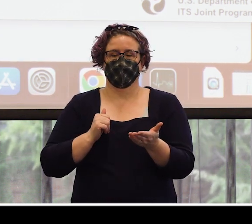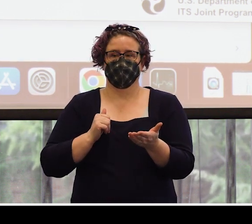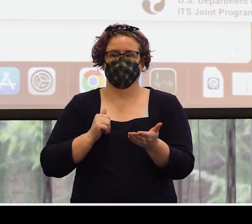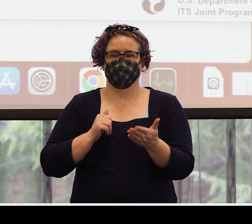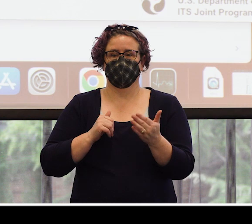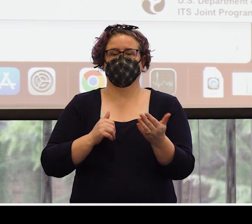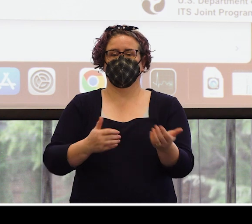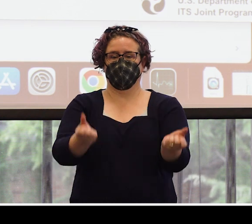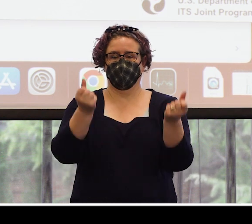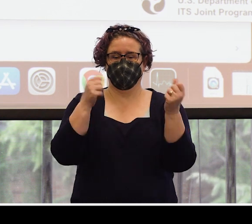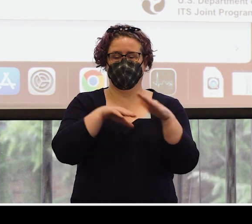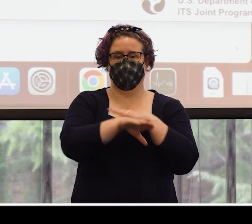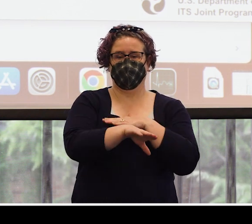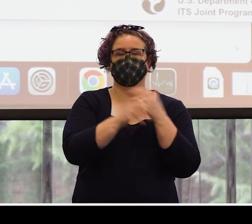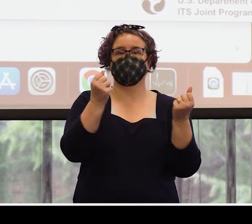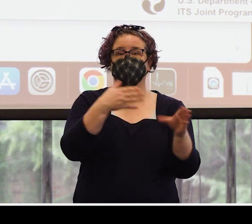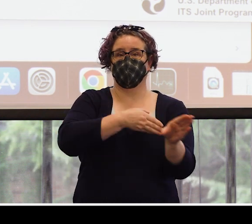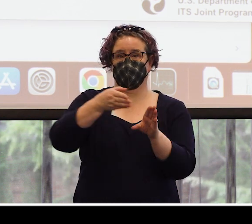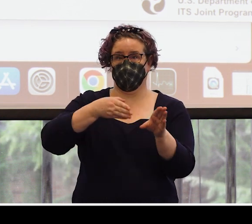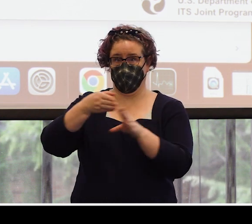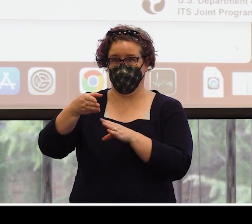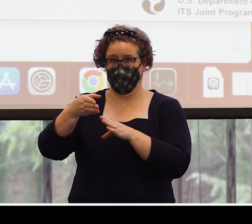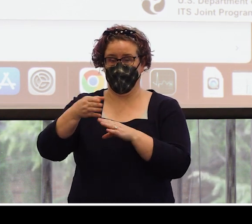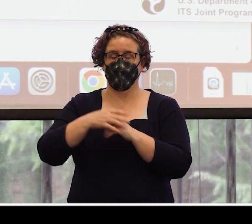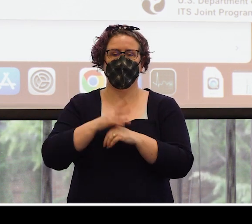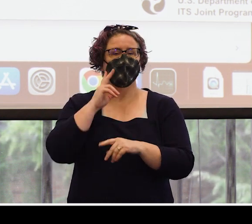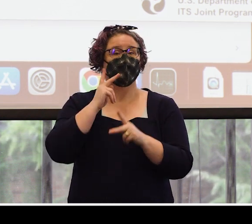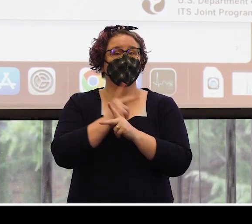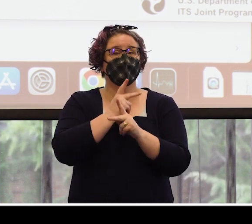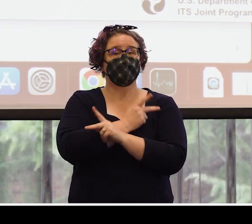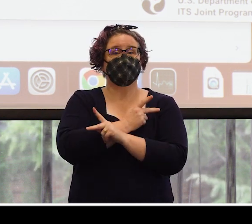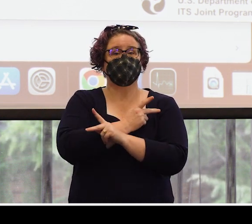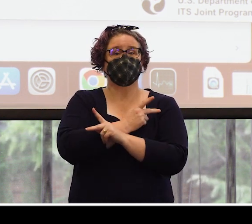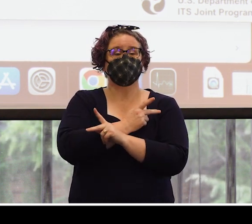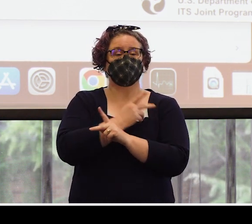Multimodal facilitates spatial awareness. You might have heard